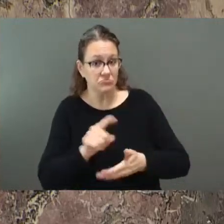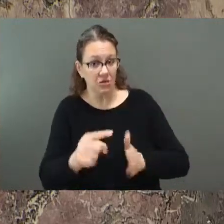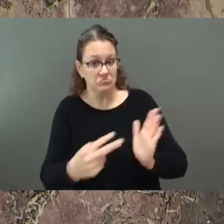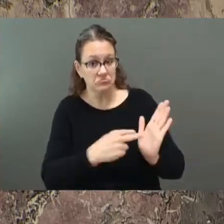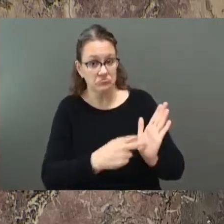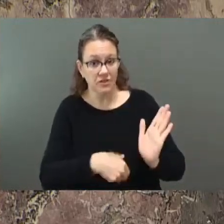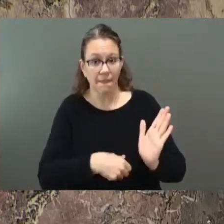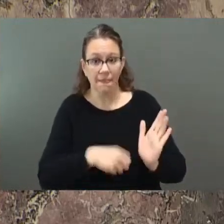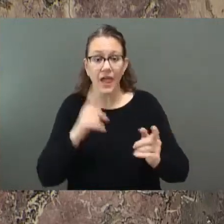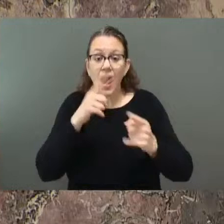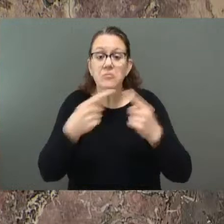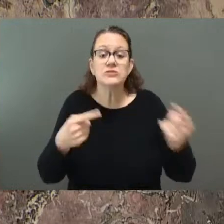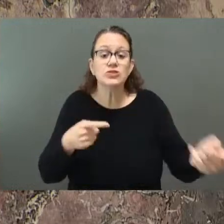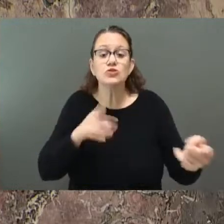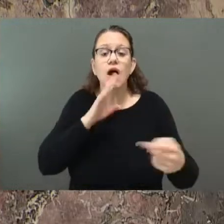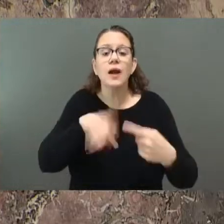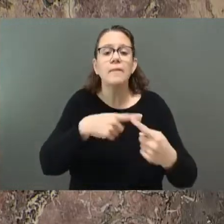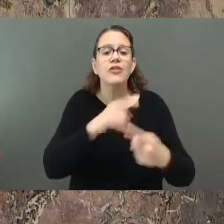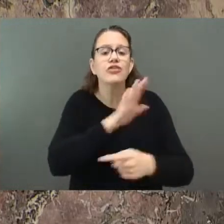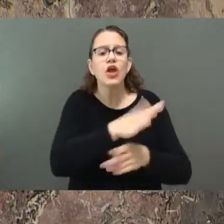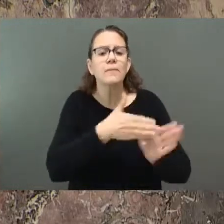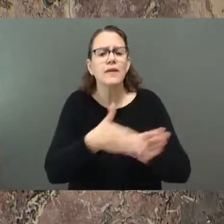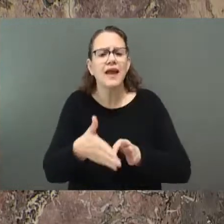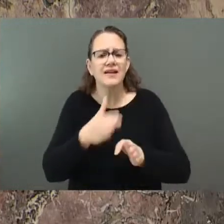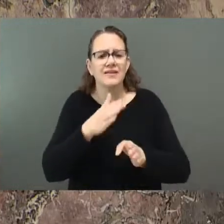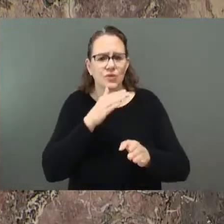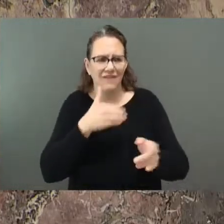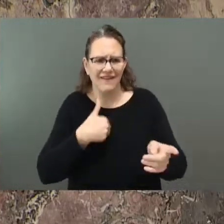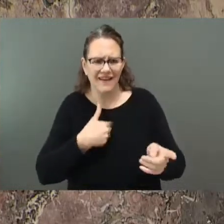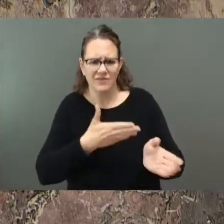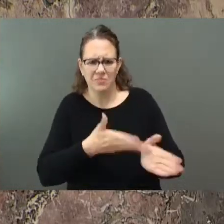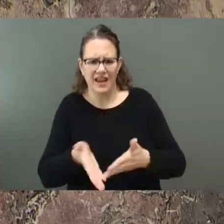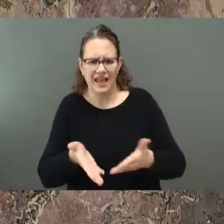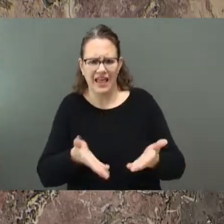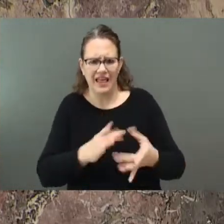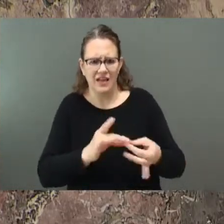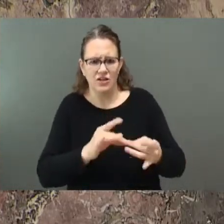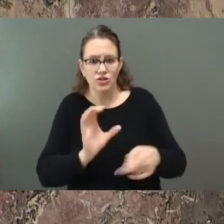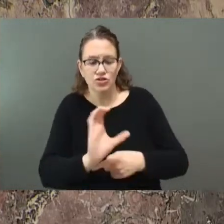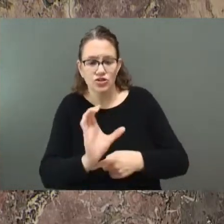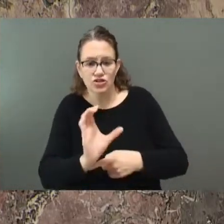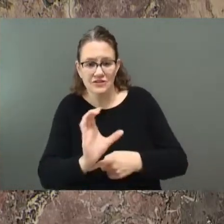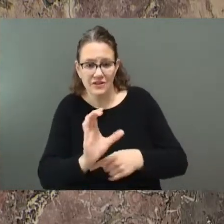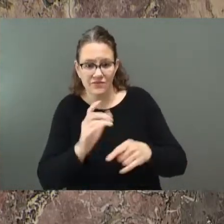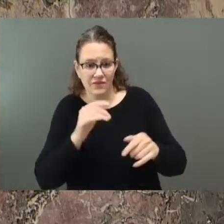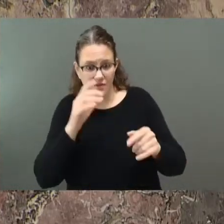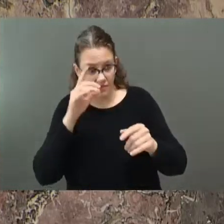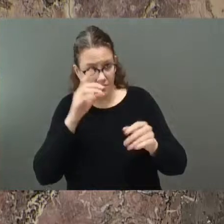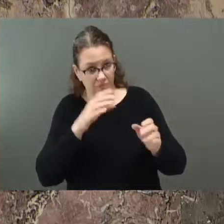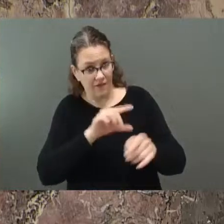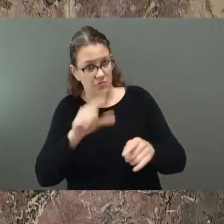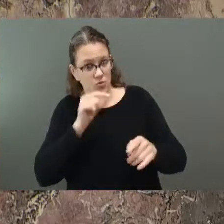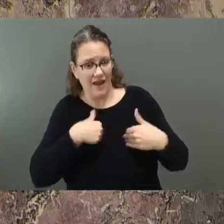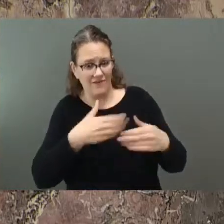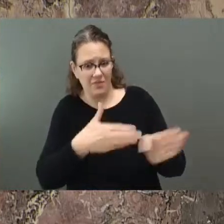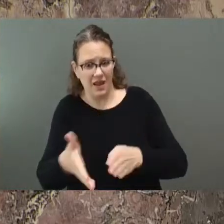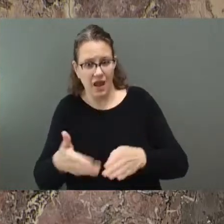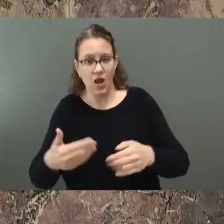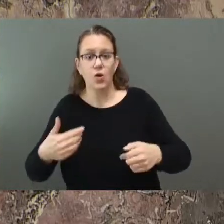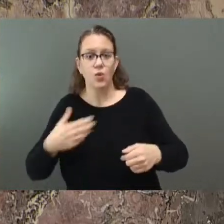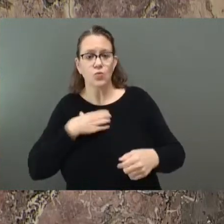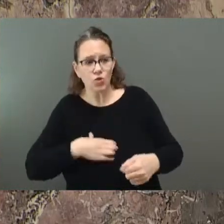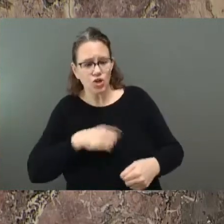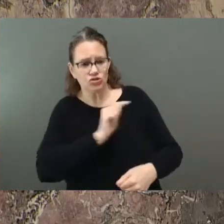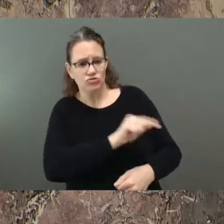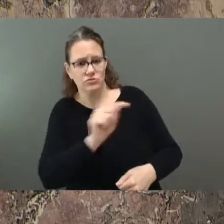the Conservative Party. I wish the member opposite had read the full report, had read the full